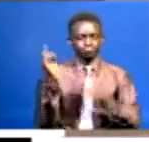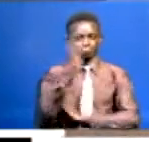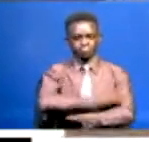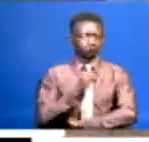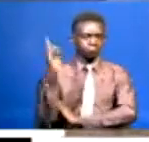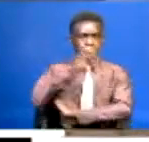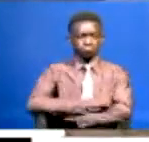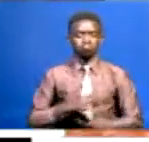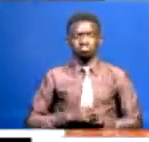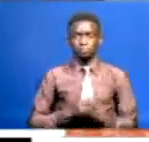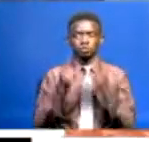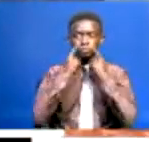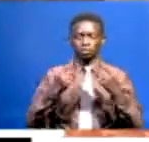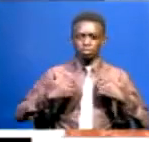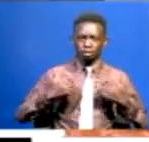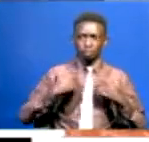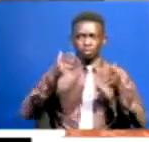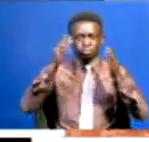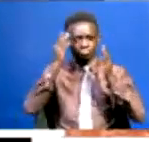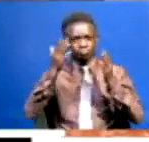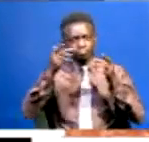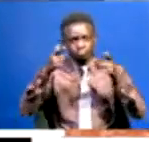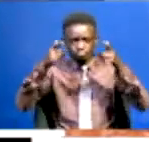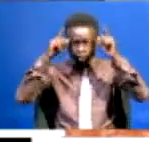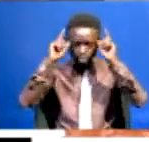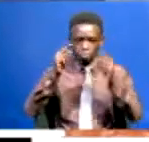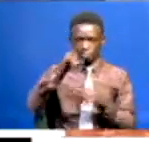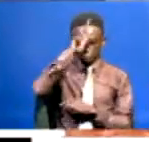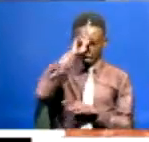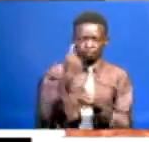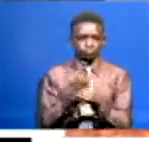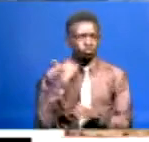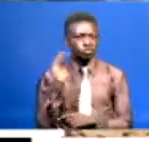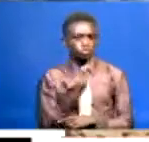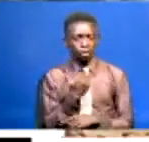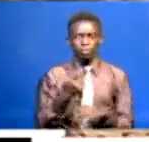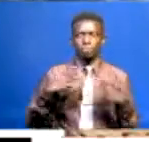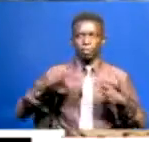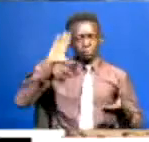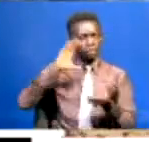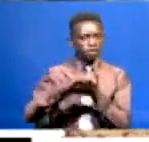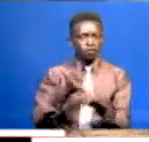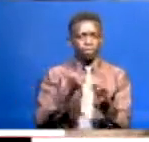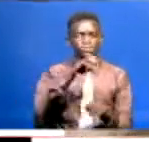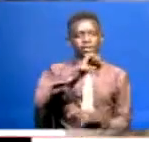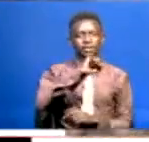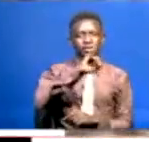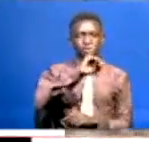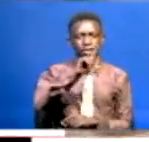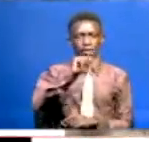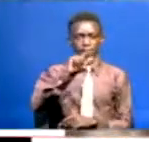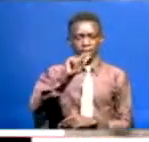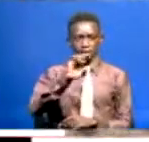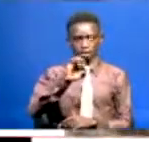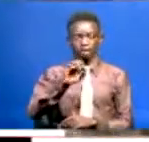Livestock theft has been reported in Baringo North by people believed to be from Silale area. Local leaders have continued to condemn